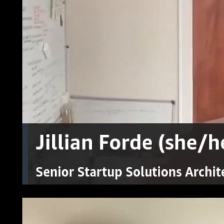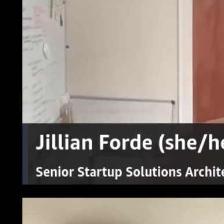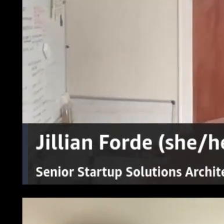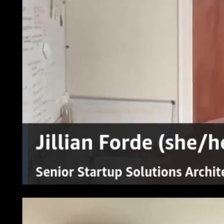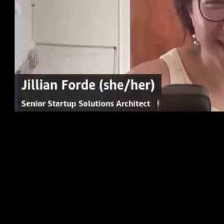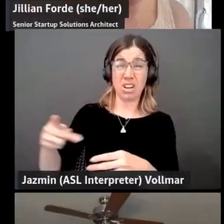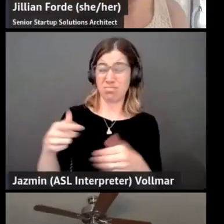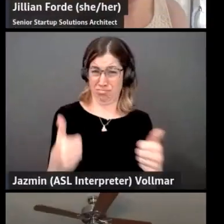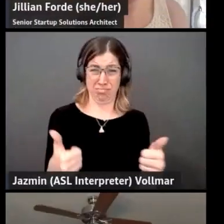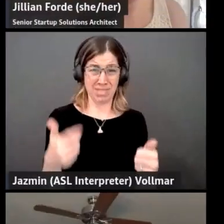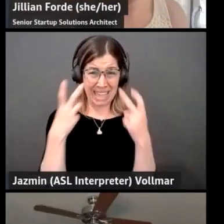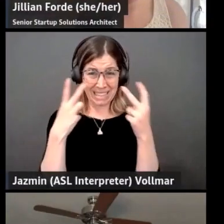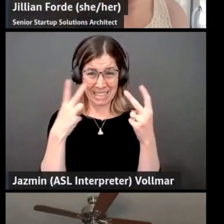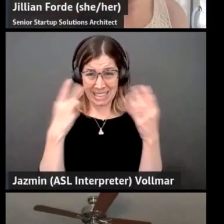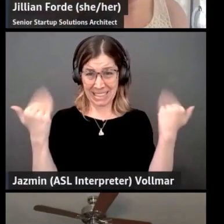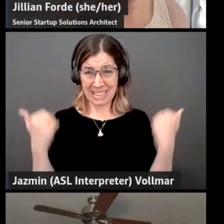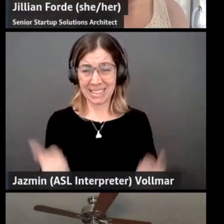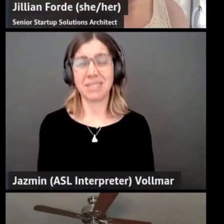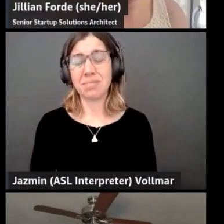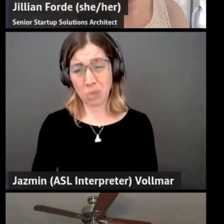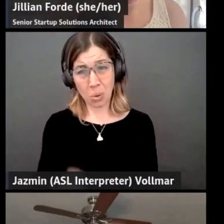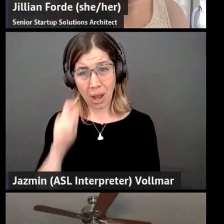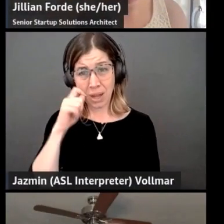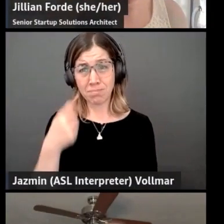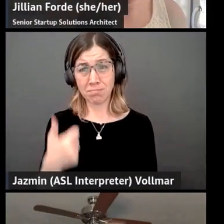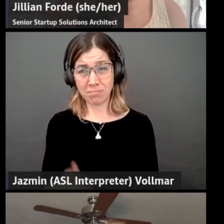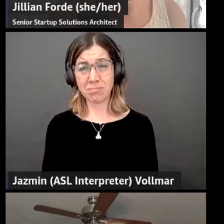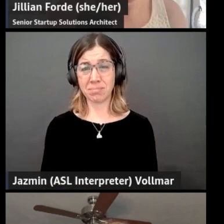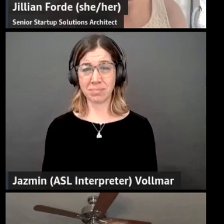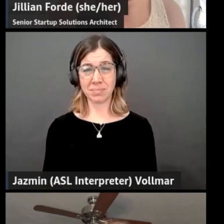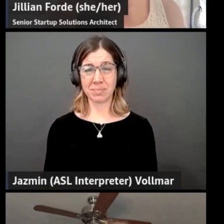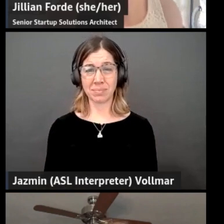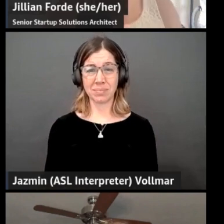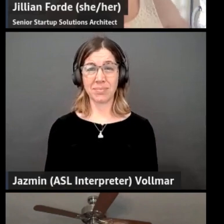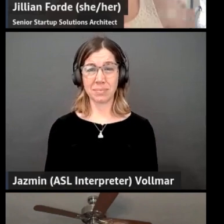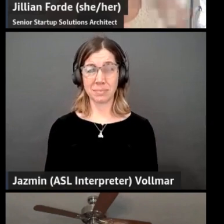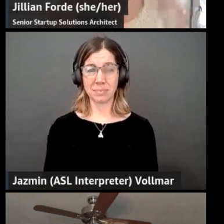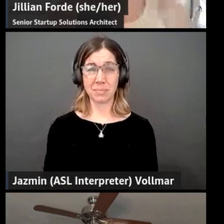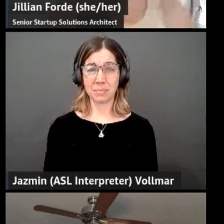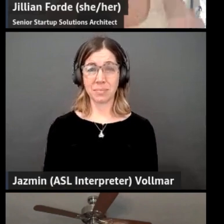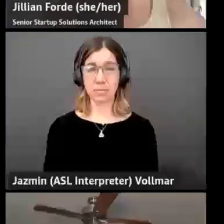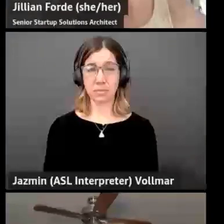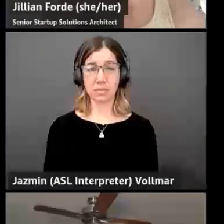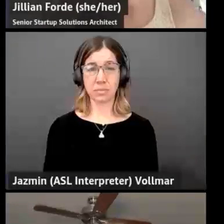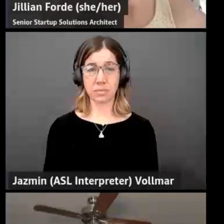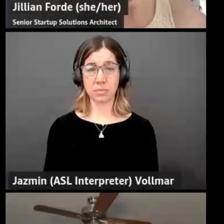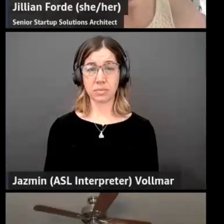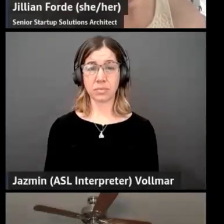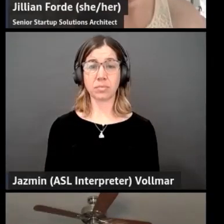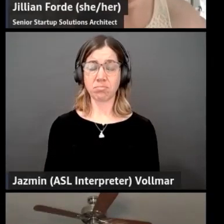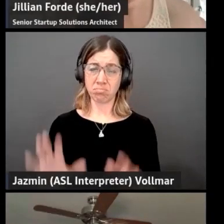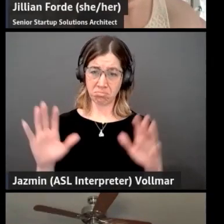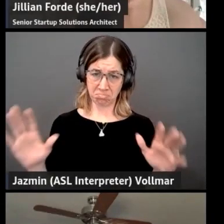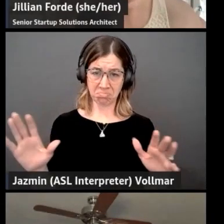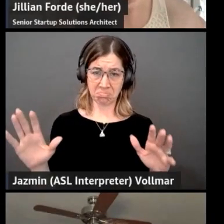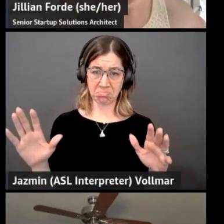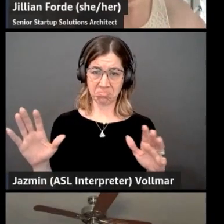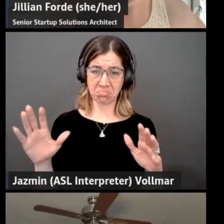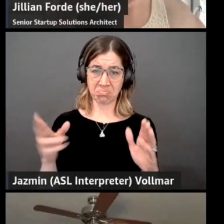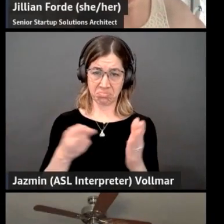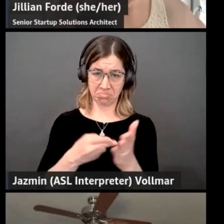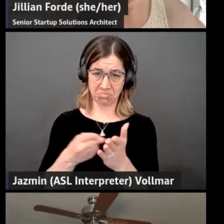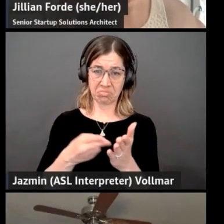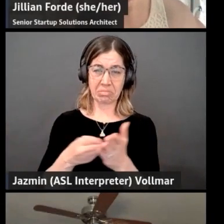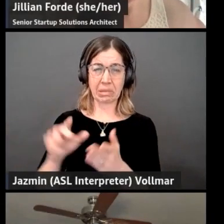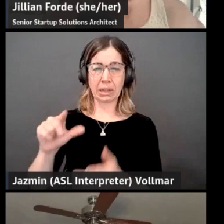Yeah, let's see it. Cool. All right. So I will, full disclosure, there's going to be a little bit of Julia Child